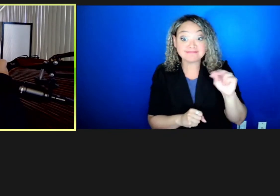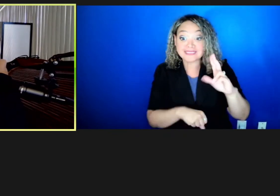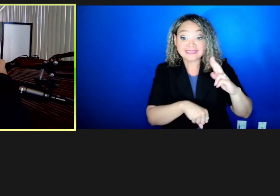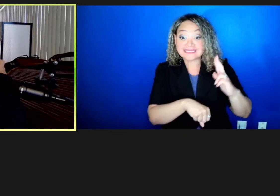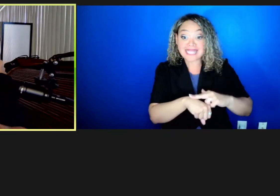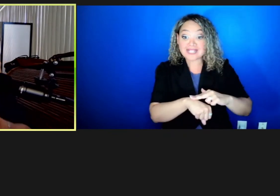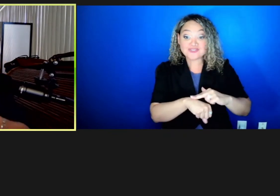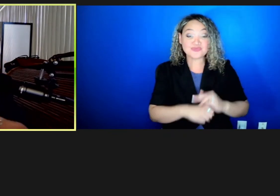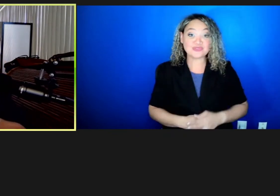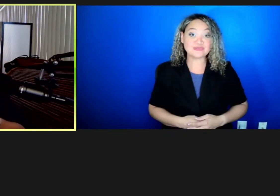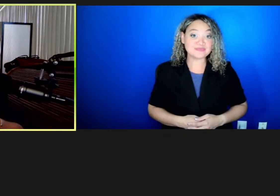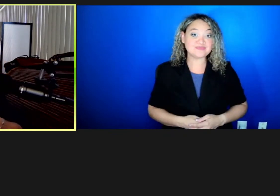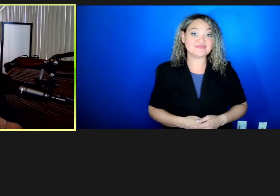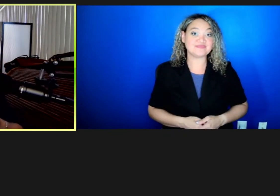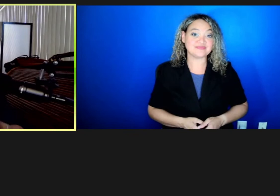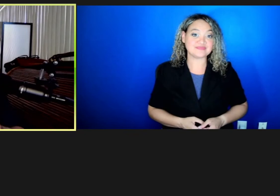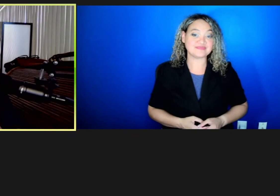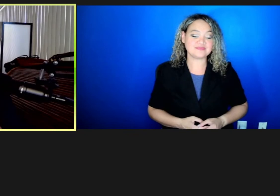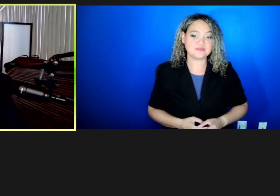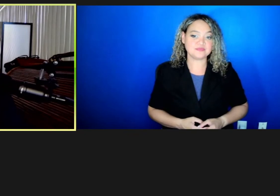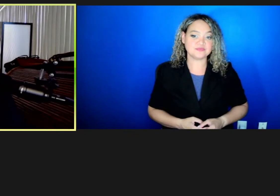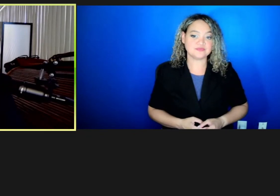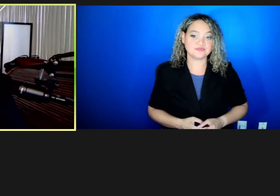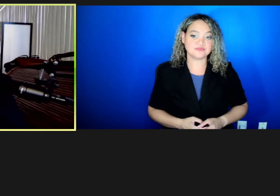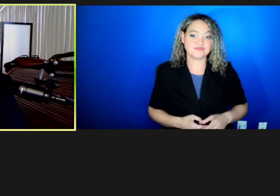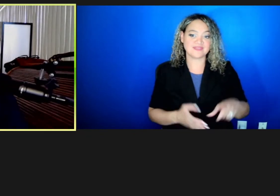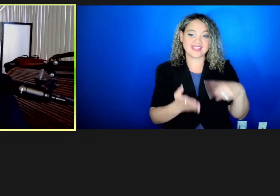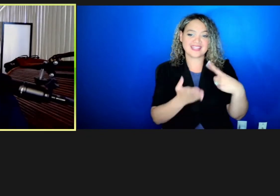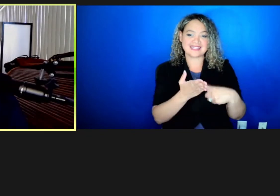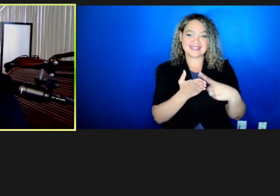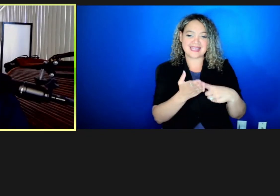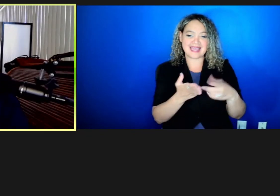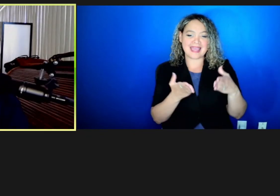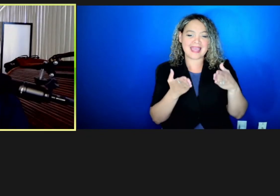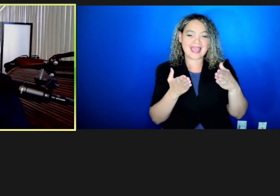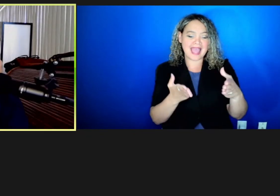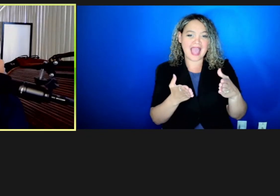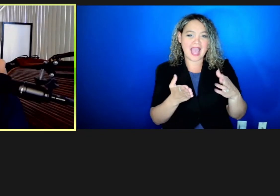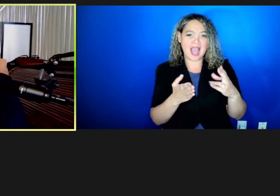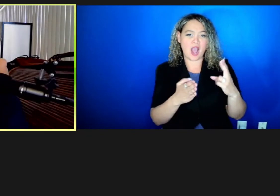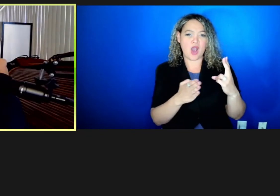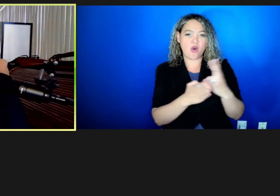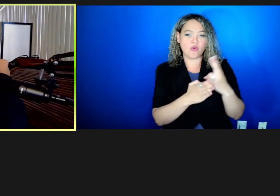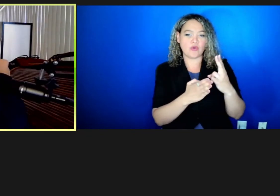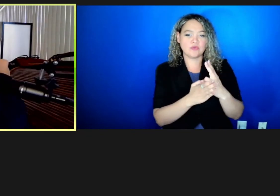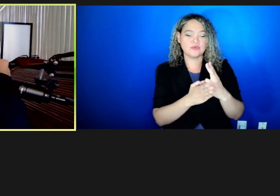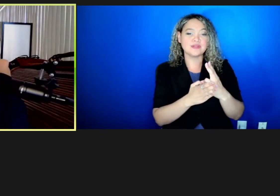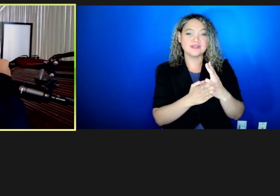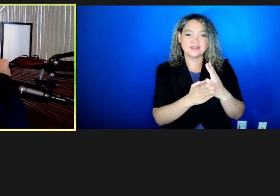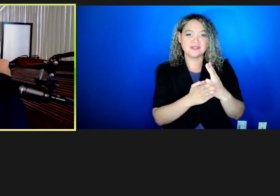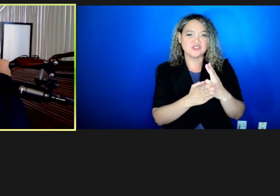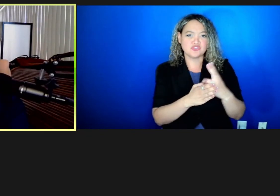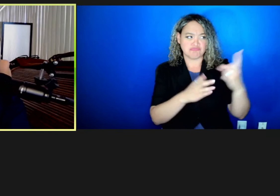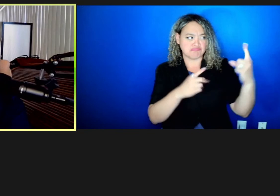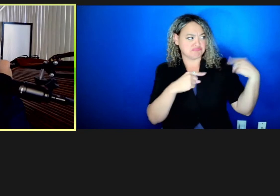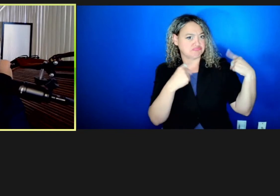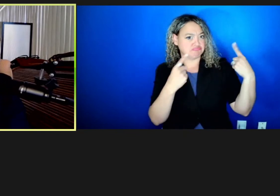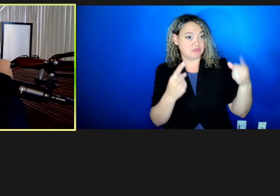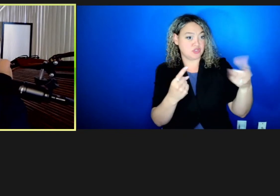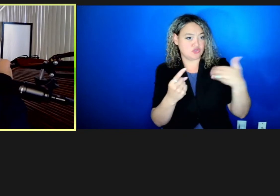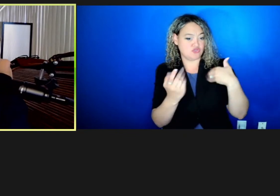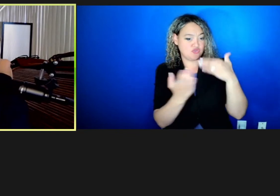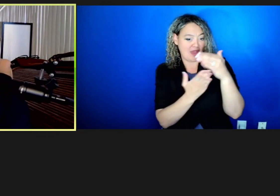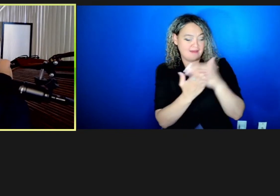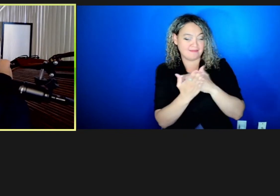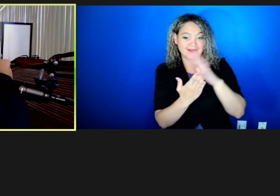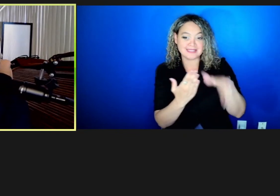Ah. And let's talk a little bit about the way the conch has been used through the ages. Okay. Now, you have a list there of